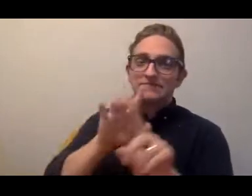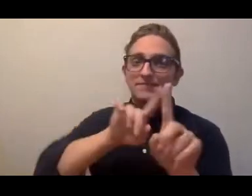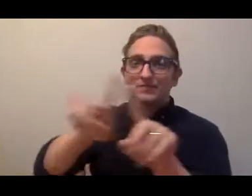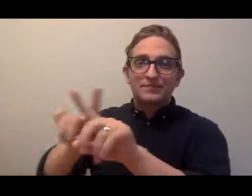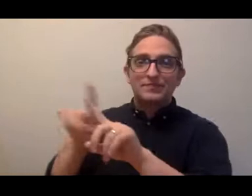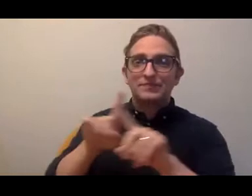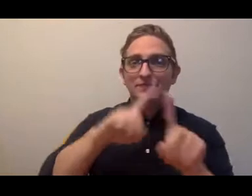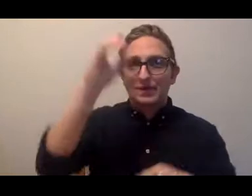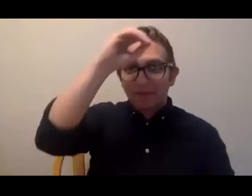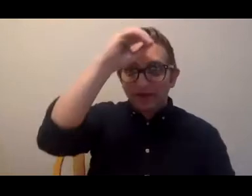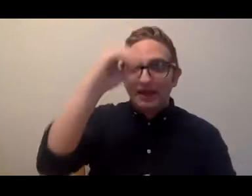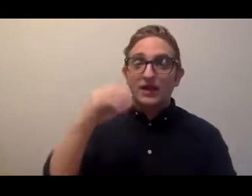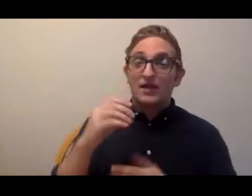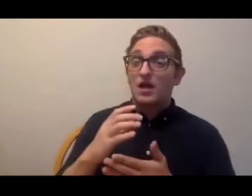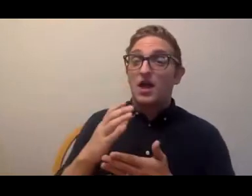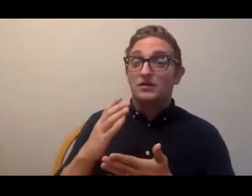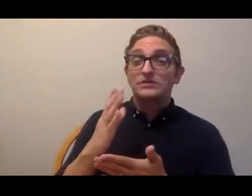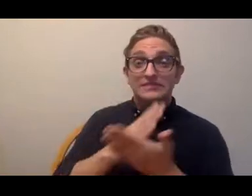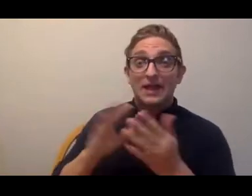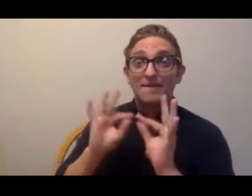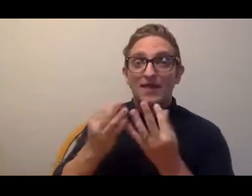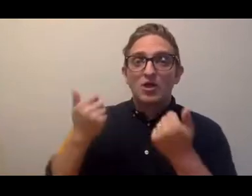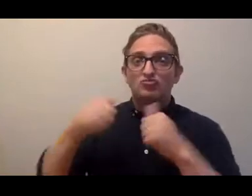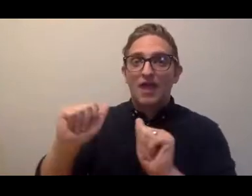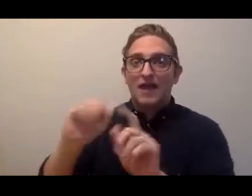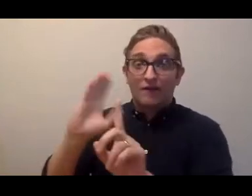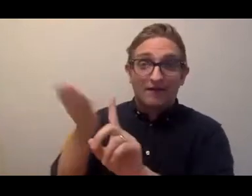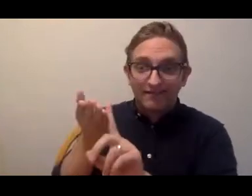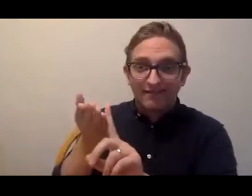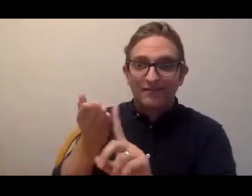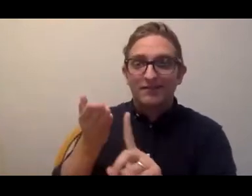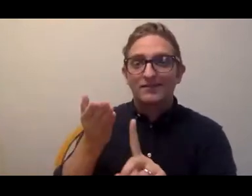end, there is the let me try to talk you into it.